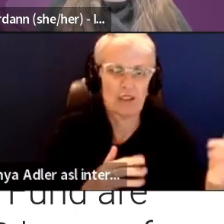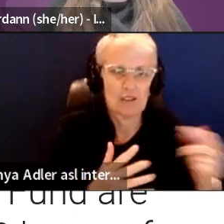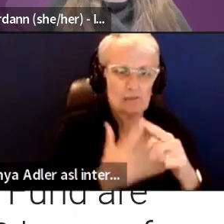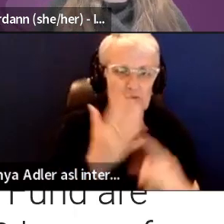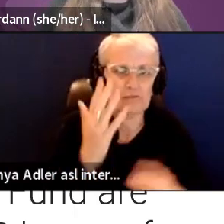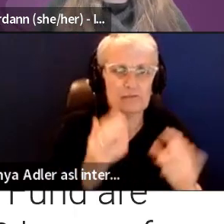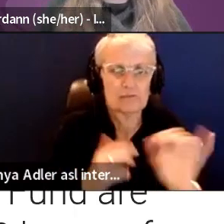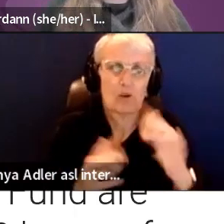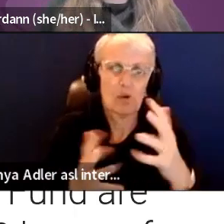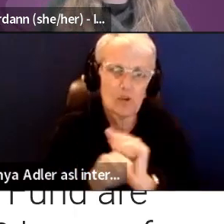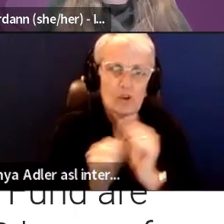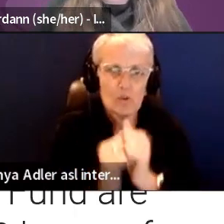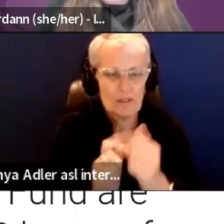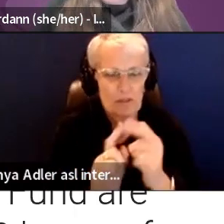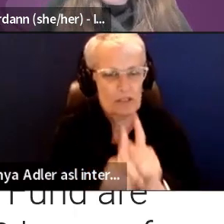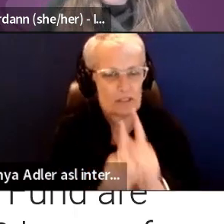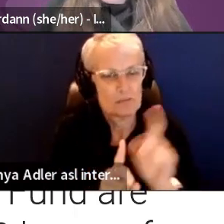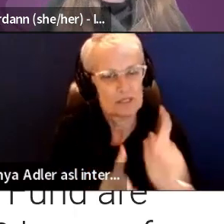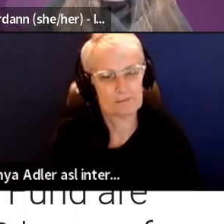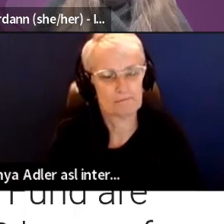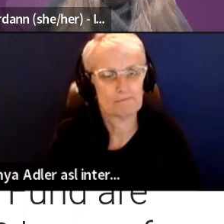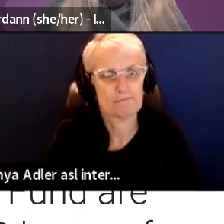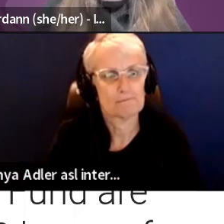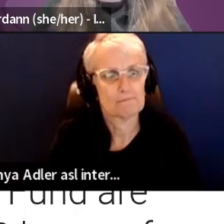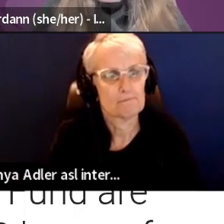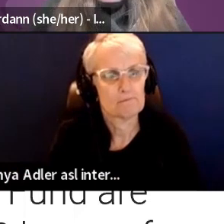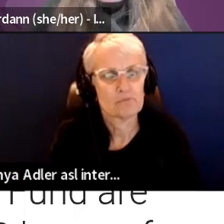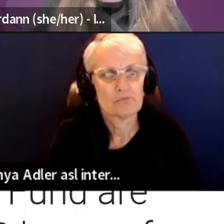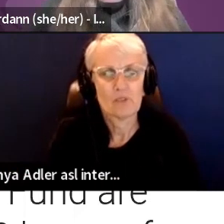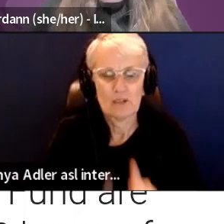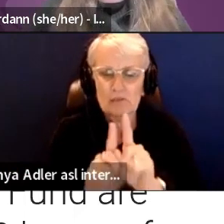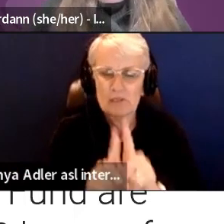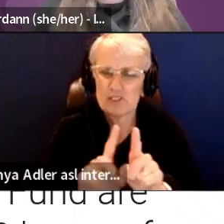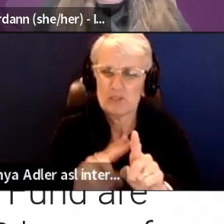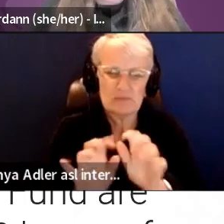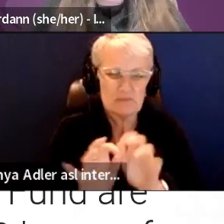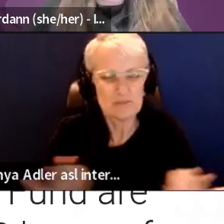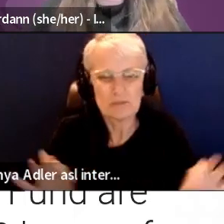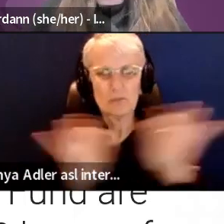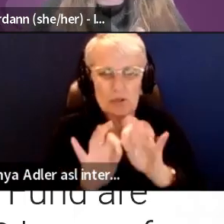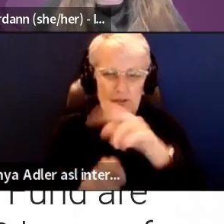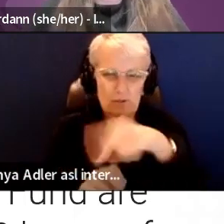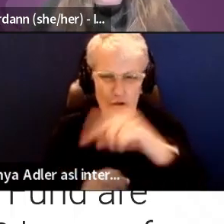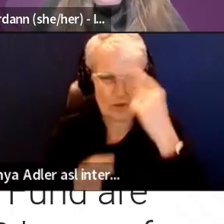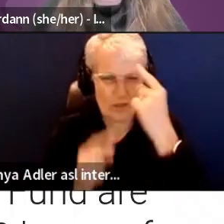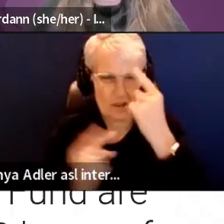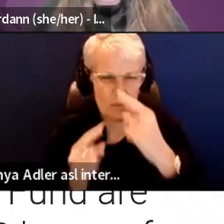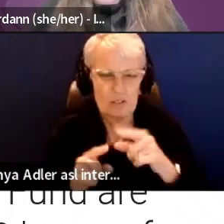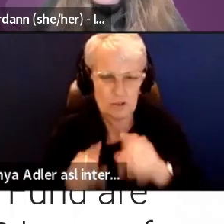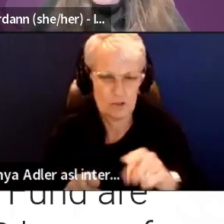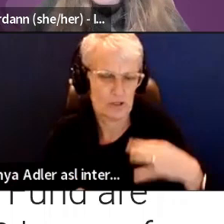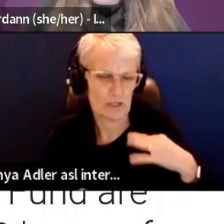we'd like you to work with your mentor on throughout the program. Mentorship is a key piece to consider in that case when you're